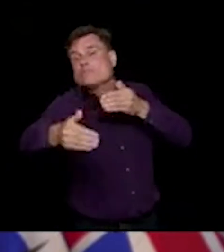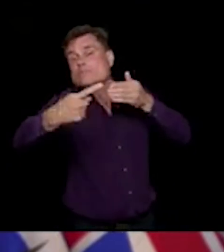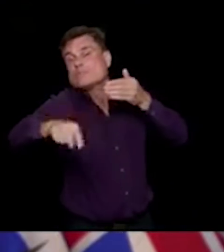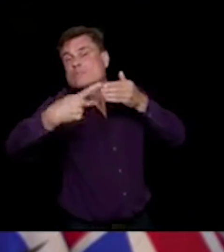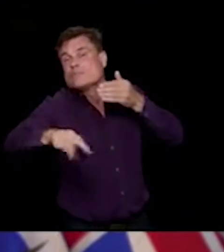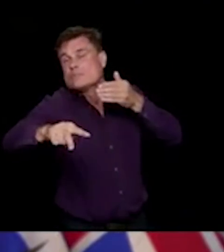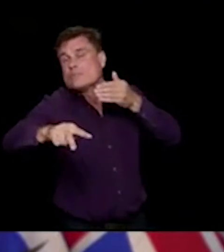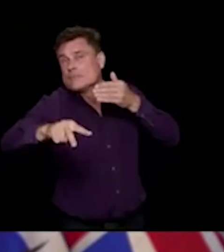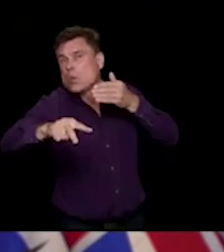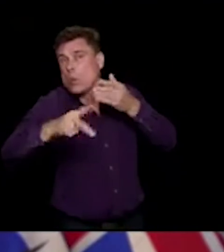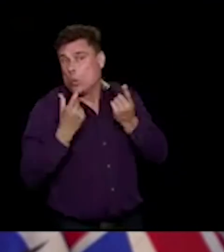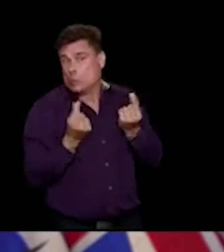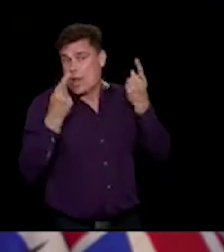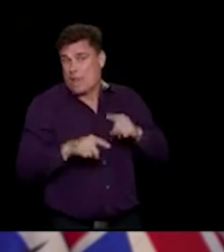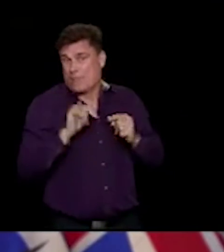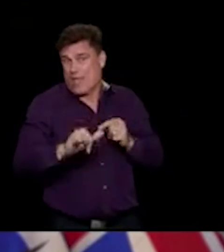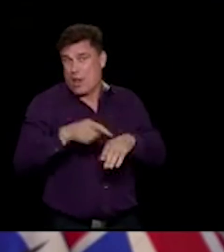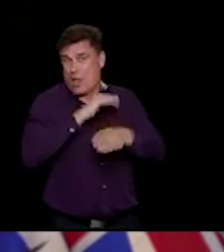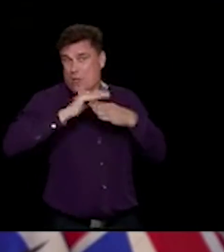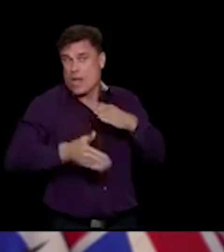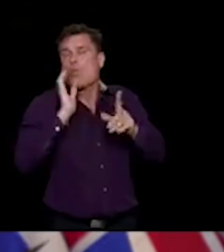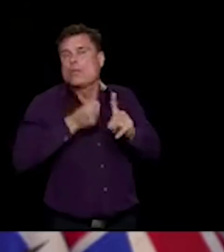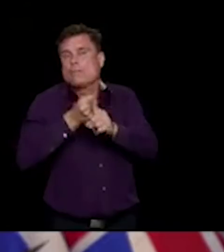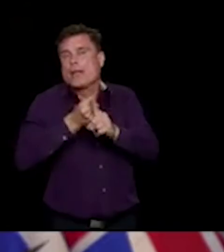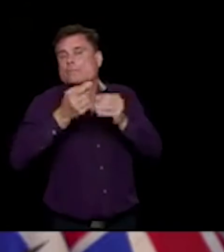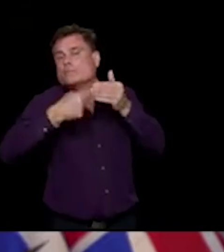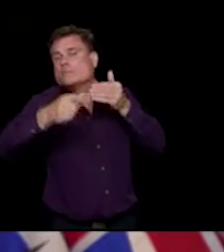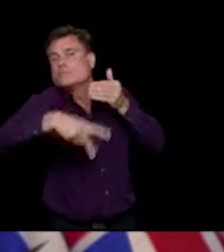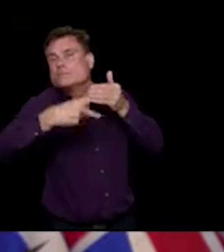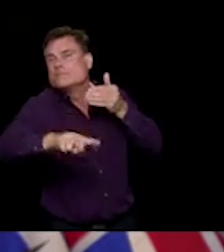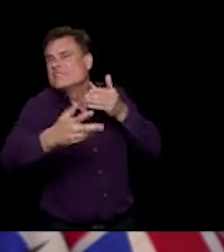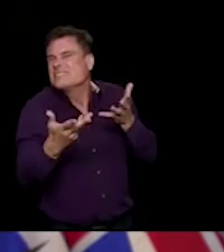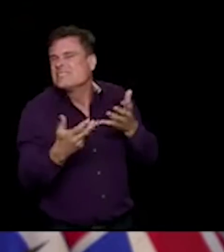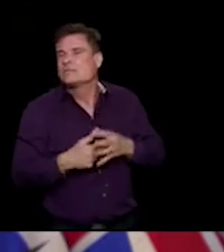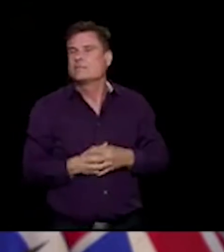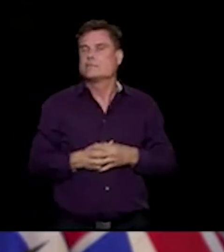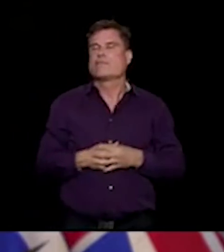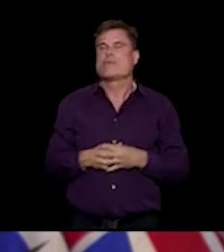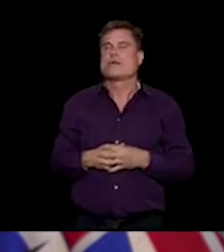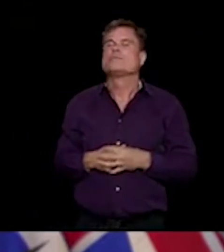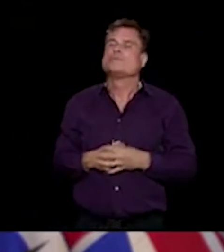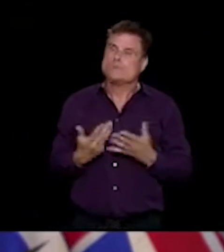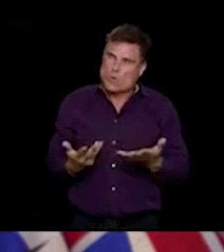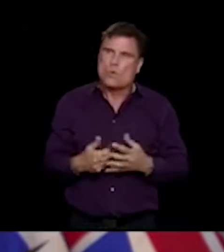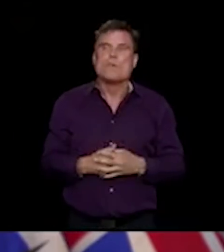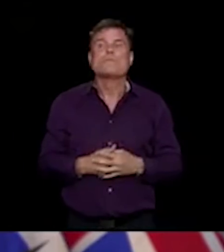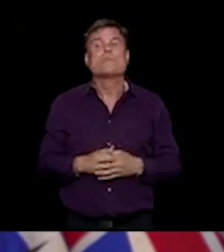let's all do the right thing. It's how we care for our community, for our seniors and elders, for our families and friends.